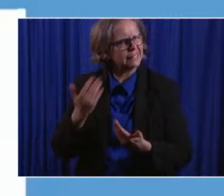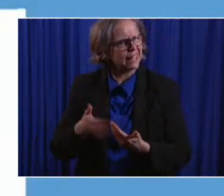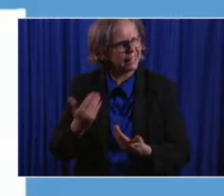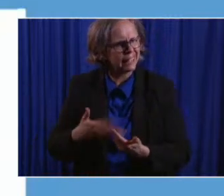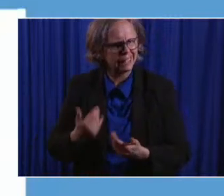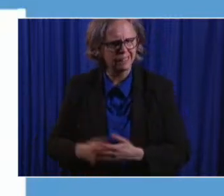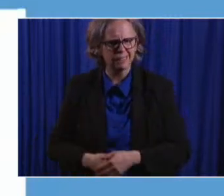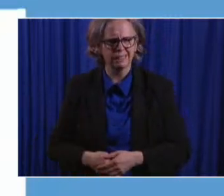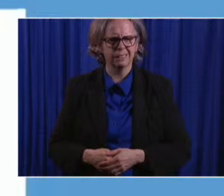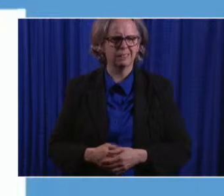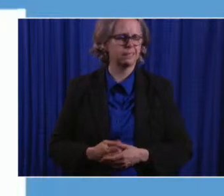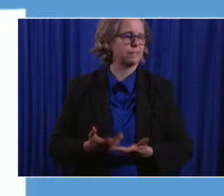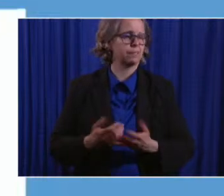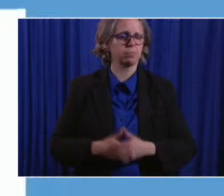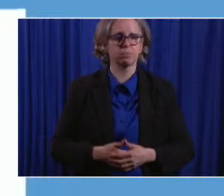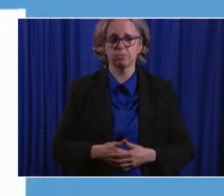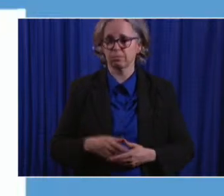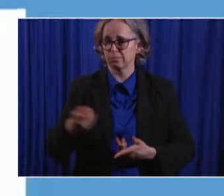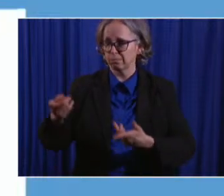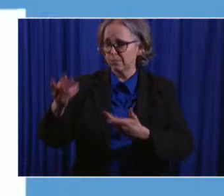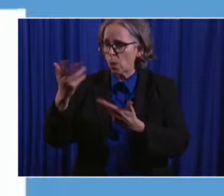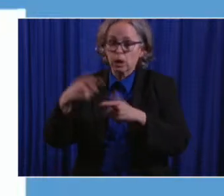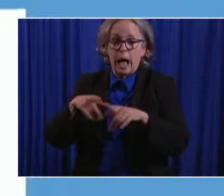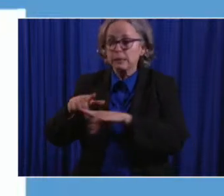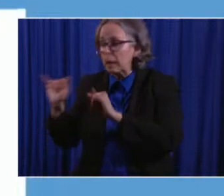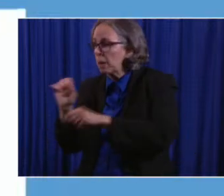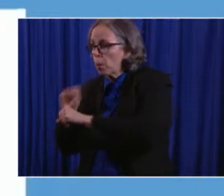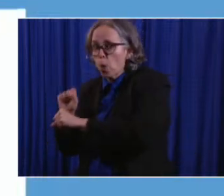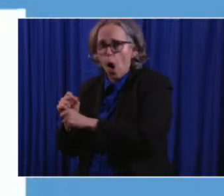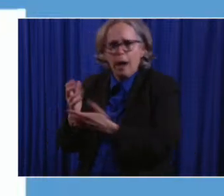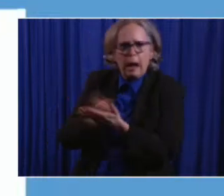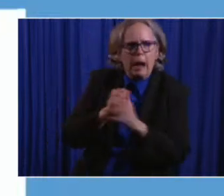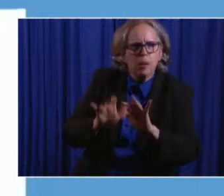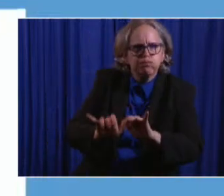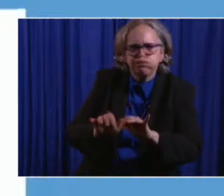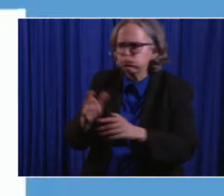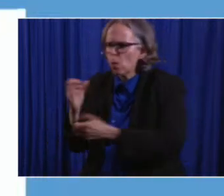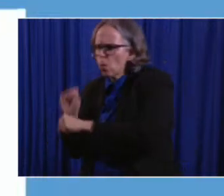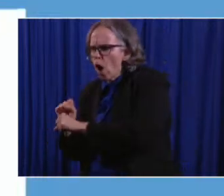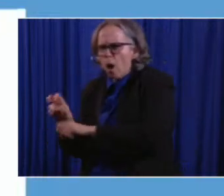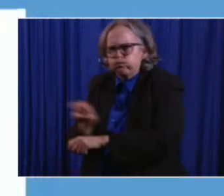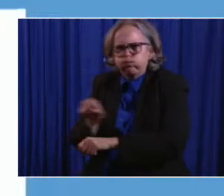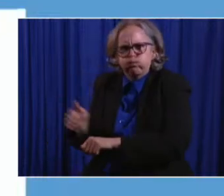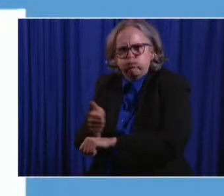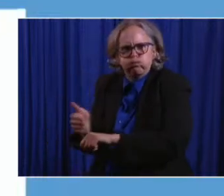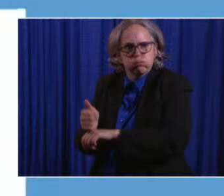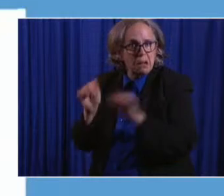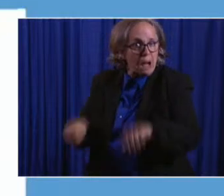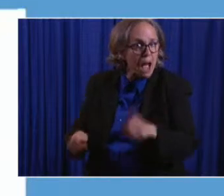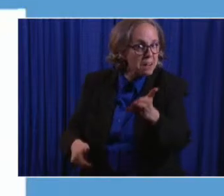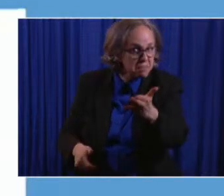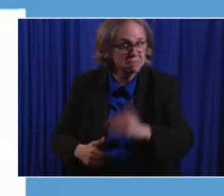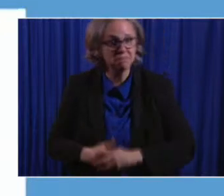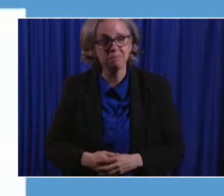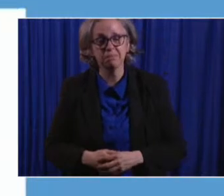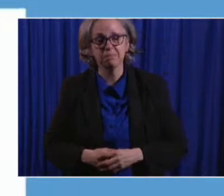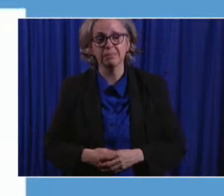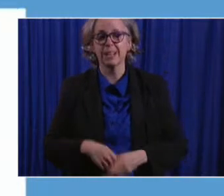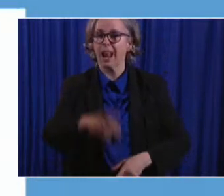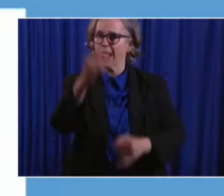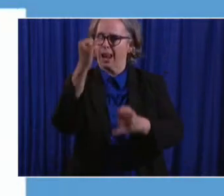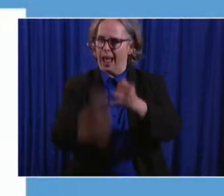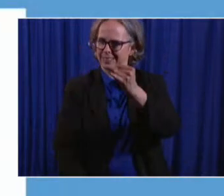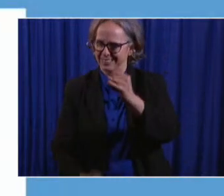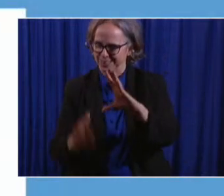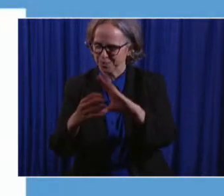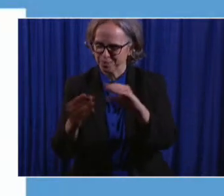and you can do these after hours. You can do them at your own pace in many circumstances. And then finally, as